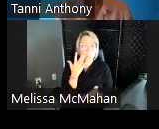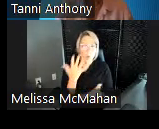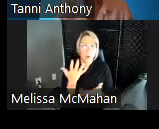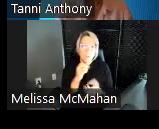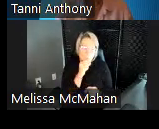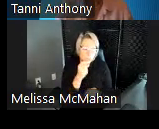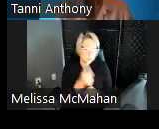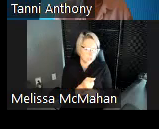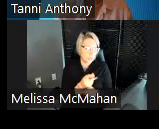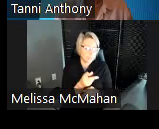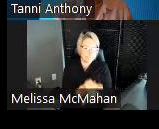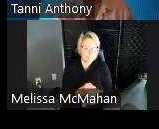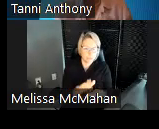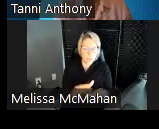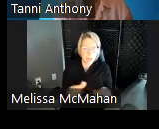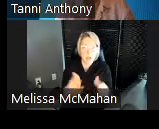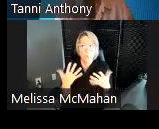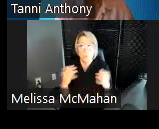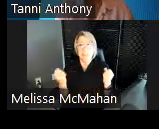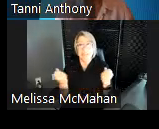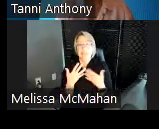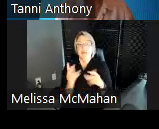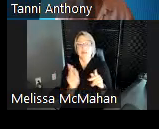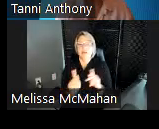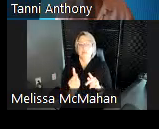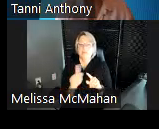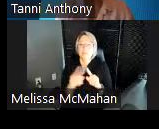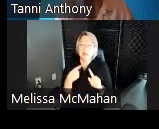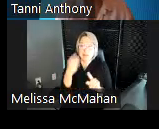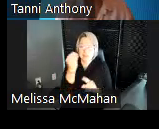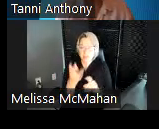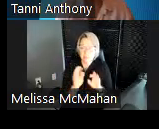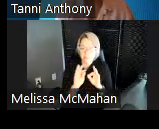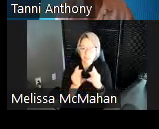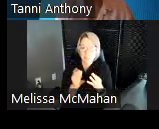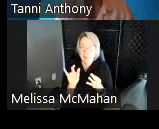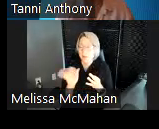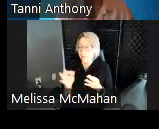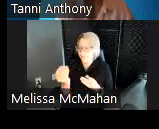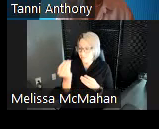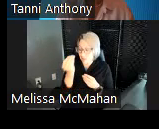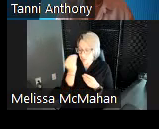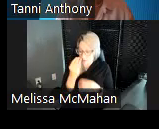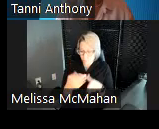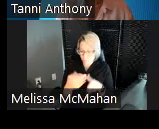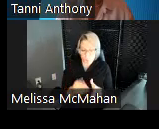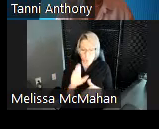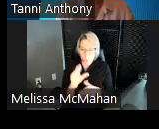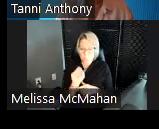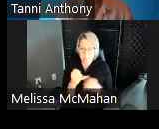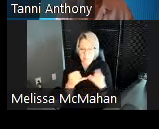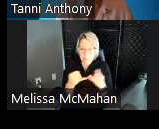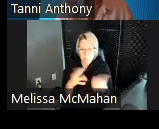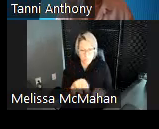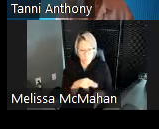don't want to alarm people. What I always tell families is that if we get information that shows baseline normal and people are like, gee,